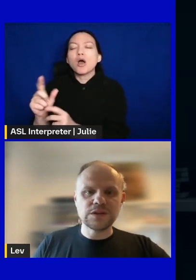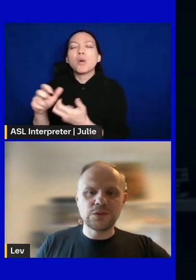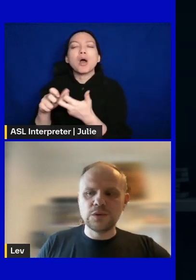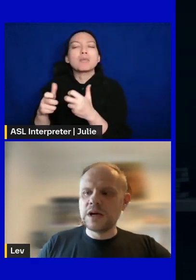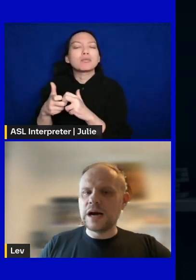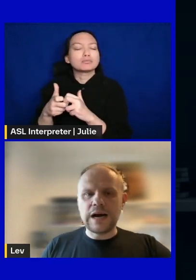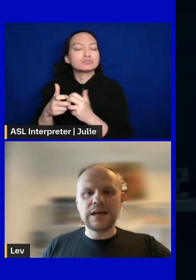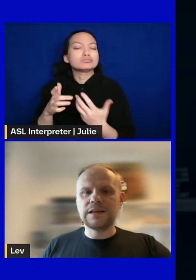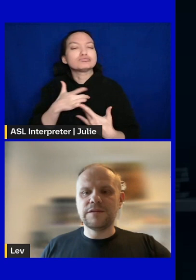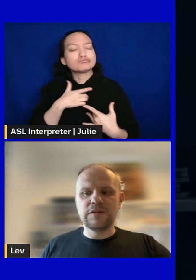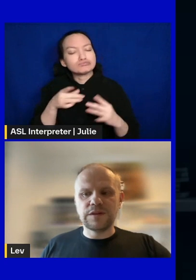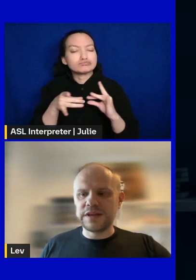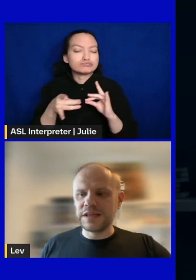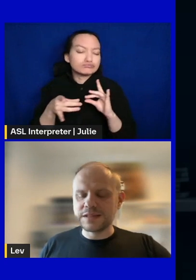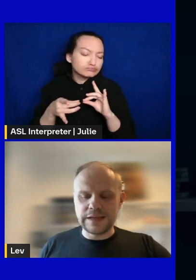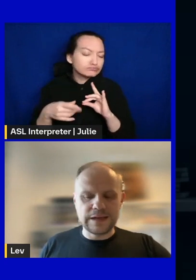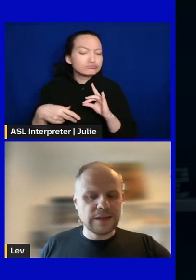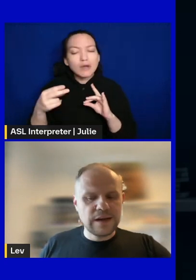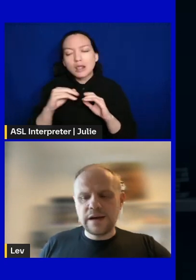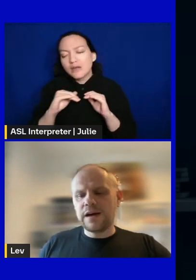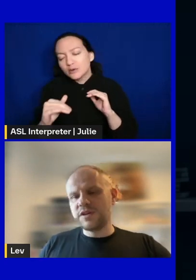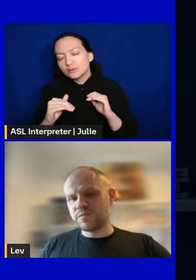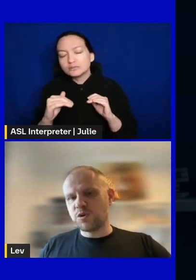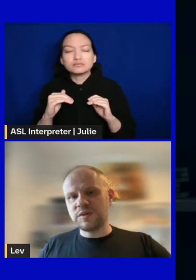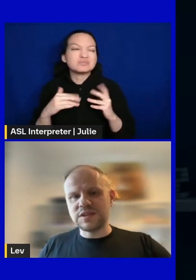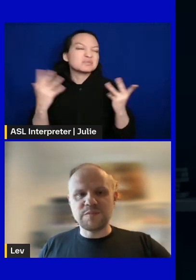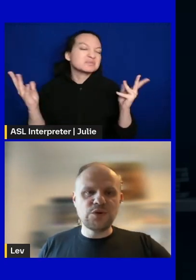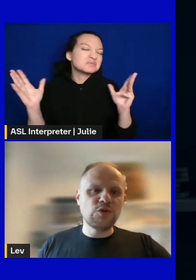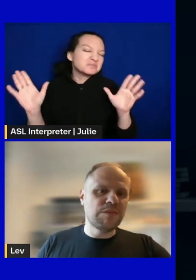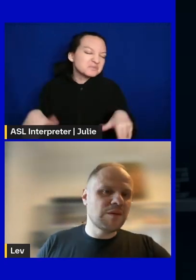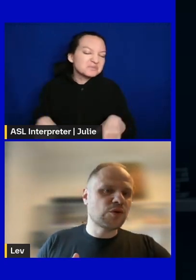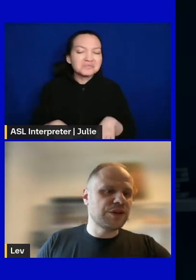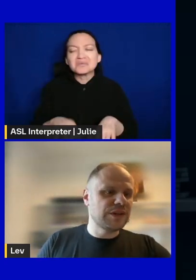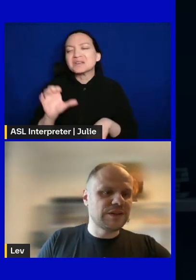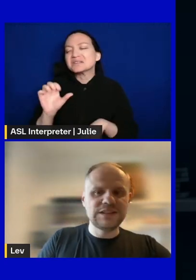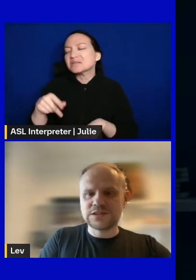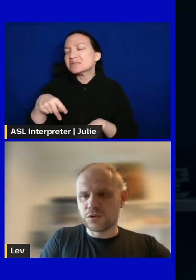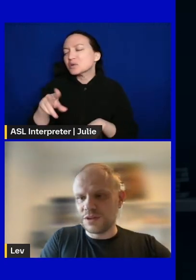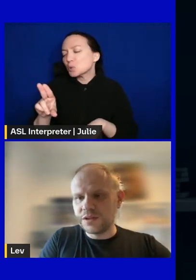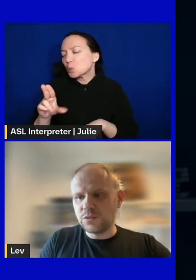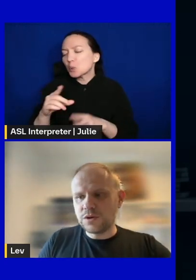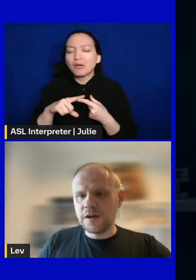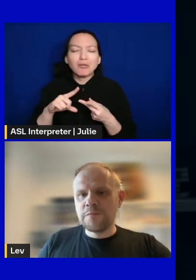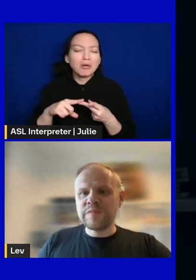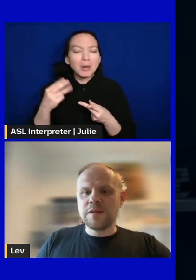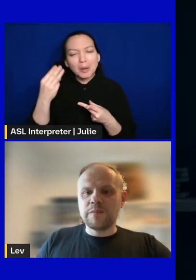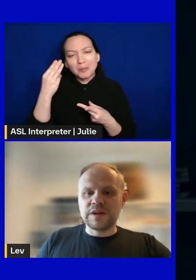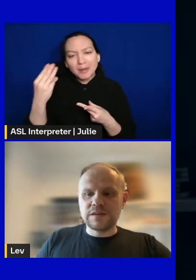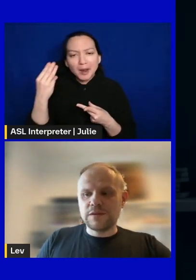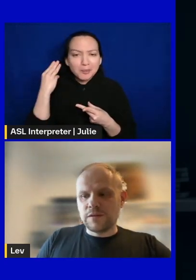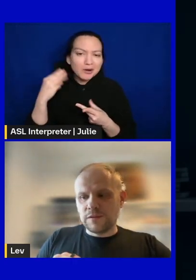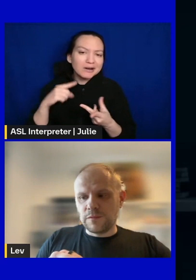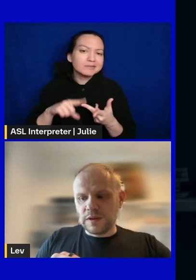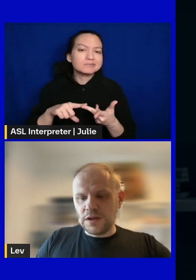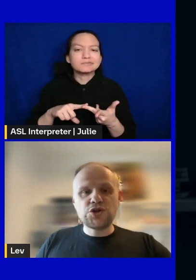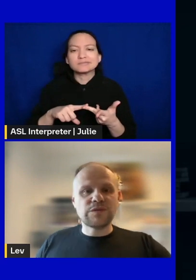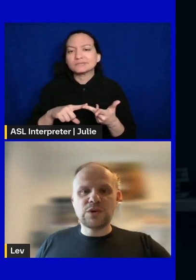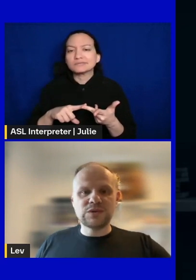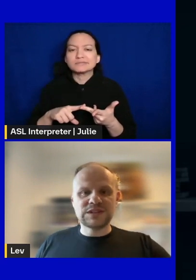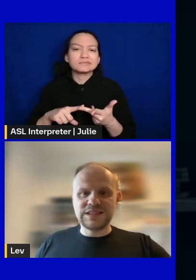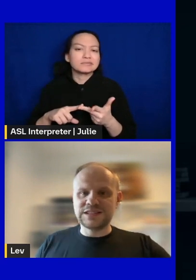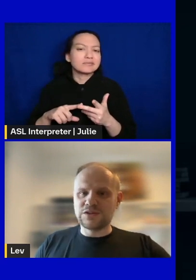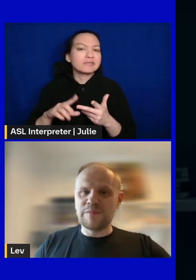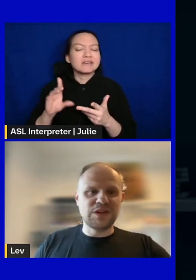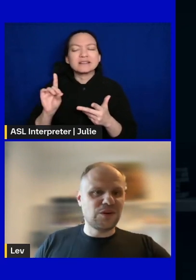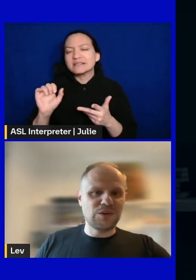goes into high level things like, oh, it's probably CPU, memory, disk, or network. But each of